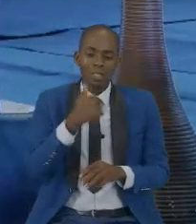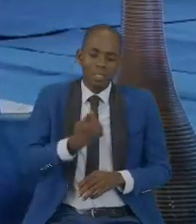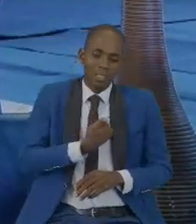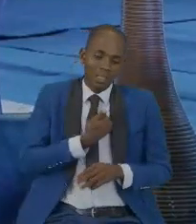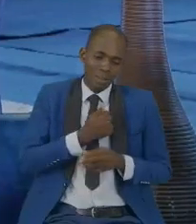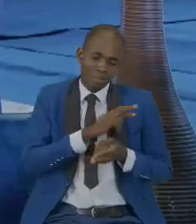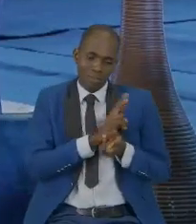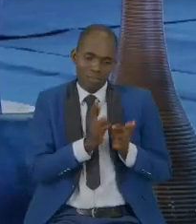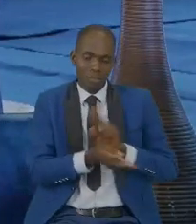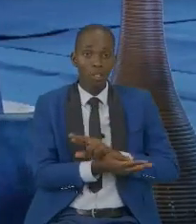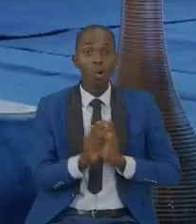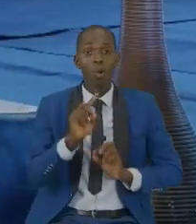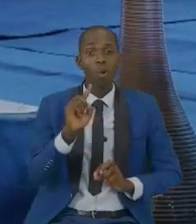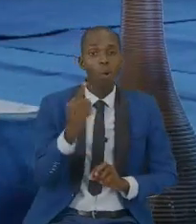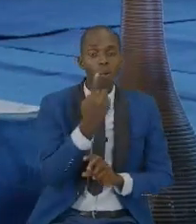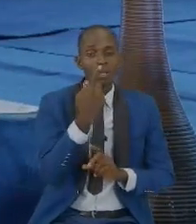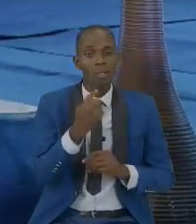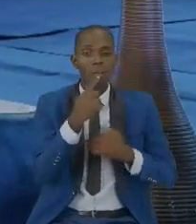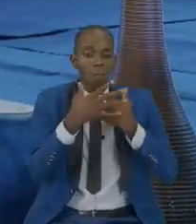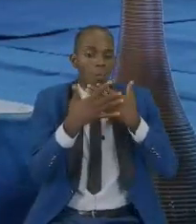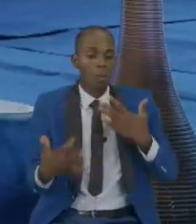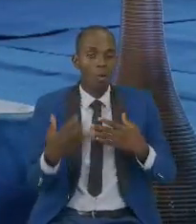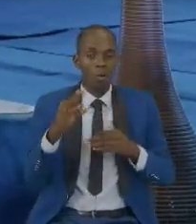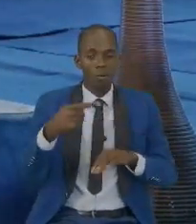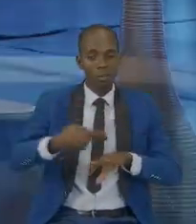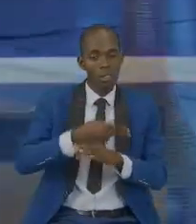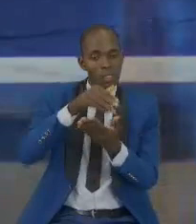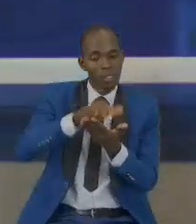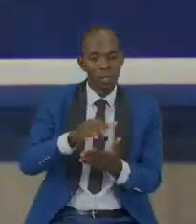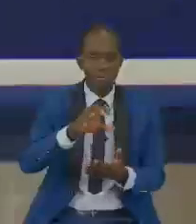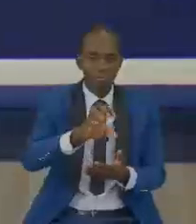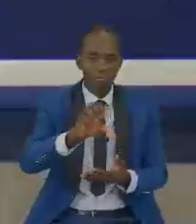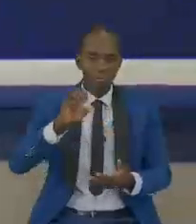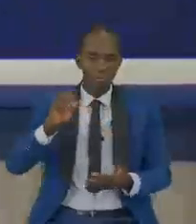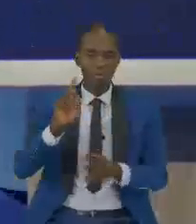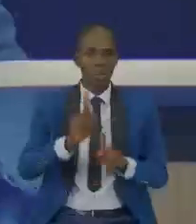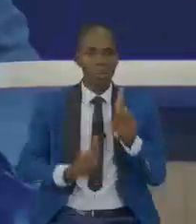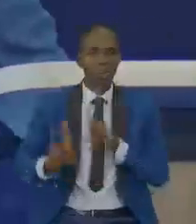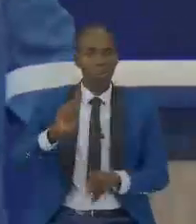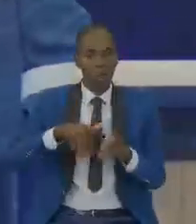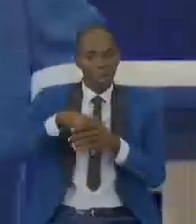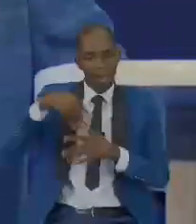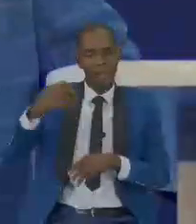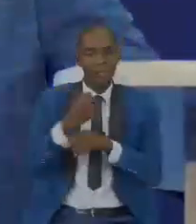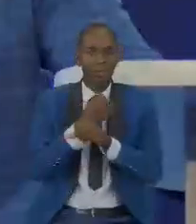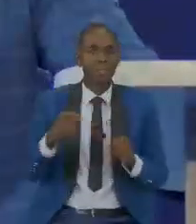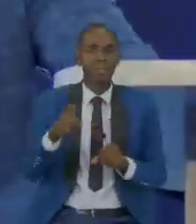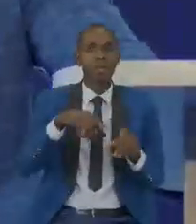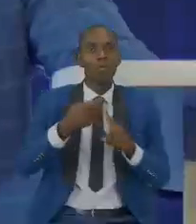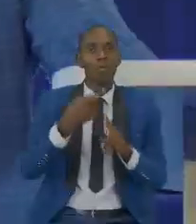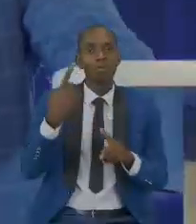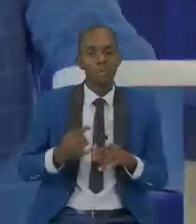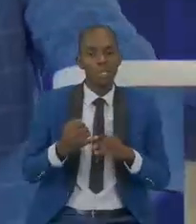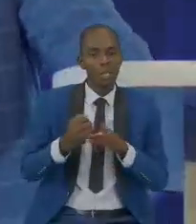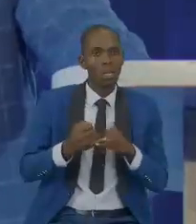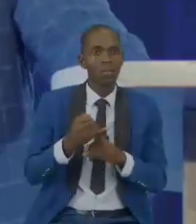only the blood of the lamb took them and brought them out of the iron furnace, even out of